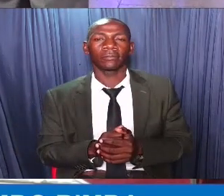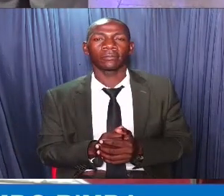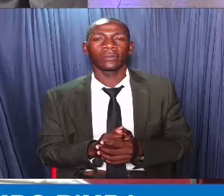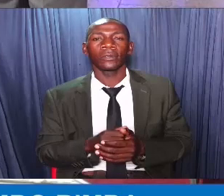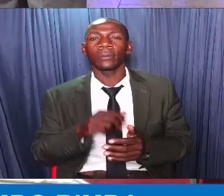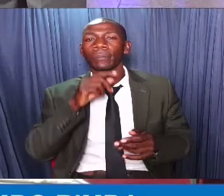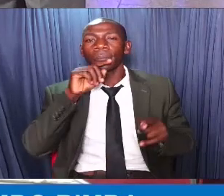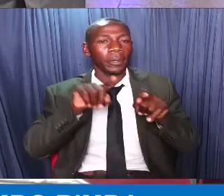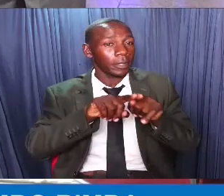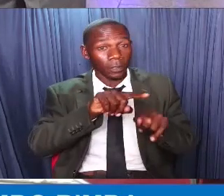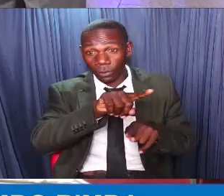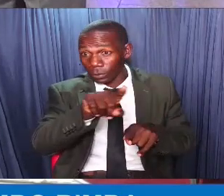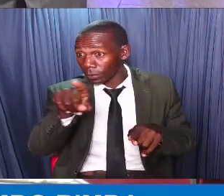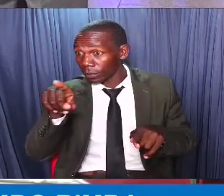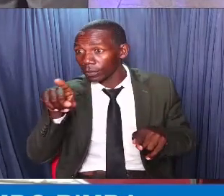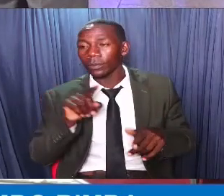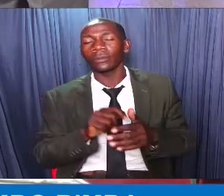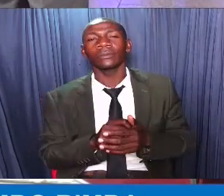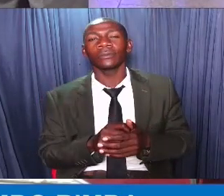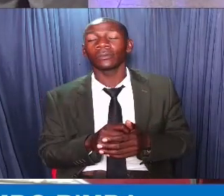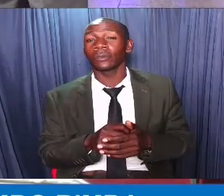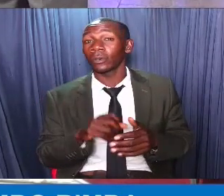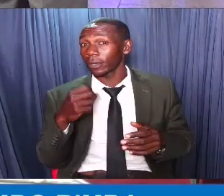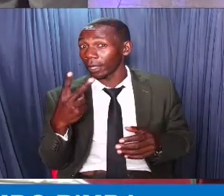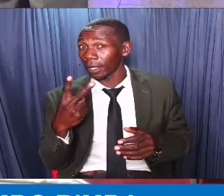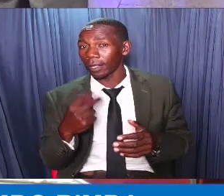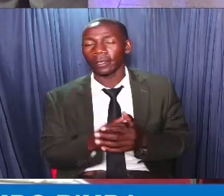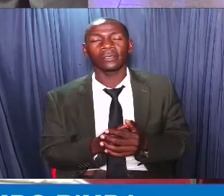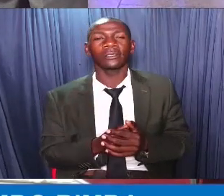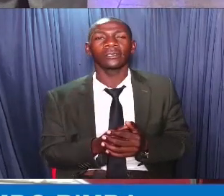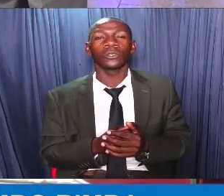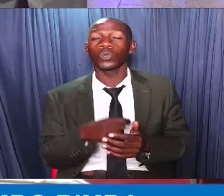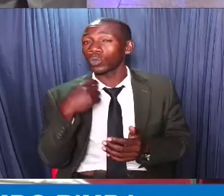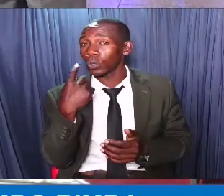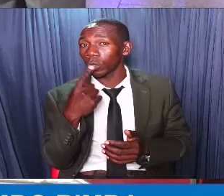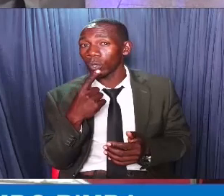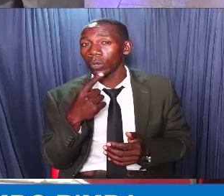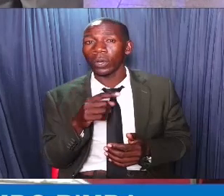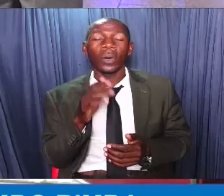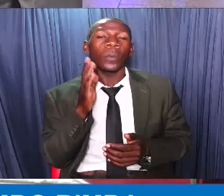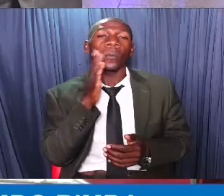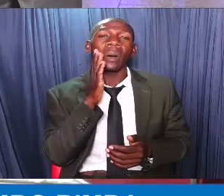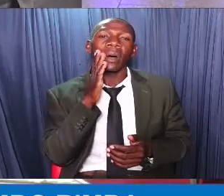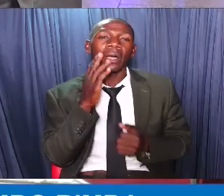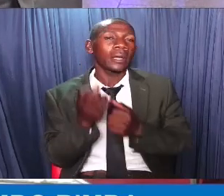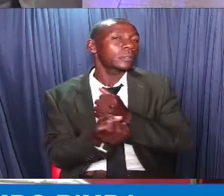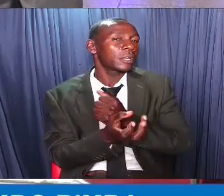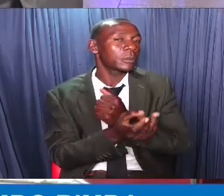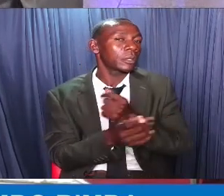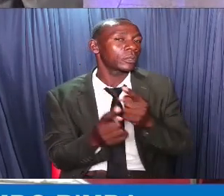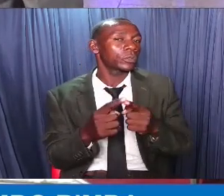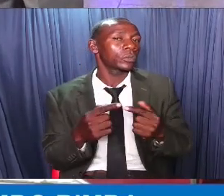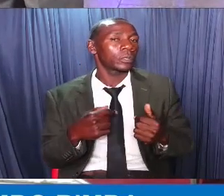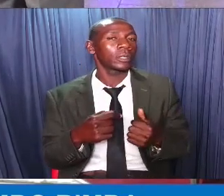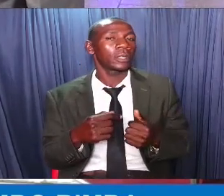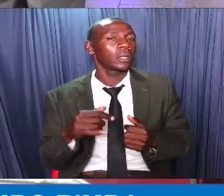Bawa ndugu hao. Two brothers. Ah. Okay. Basi. So ni mama yake ananiambia hivyo basi. That was the mother testifying unto